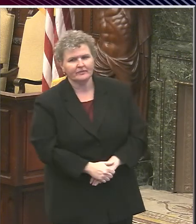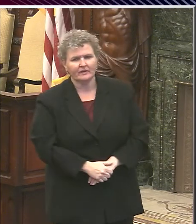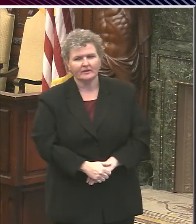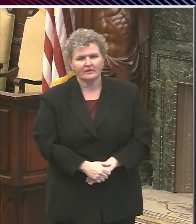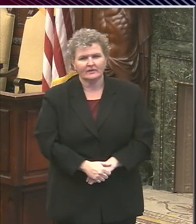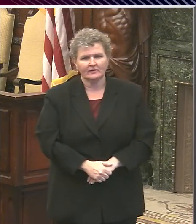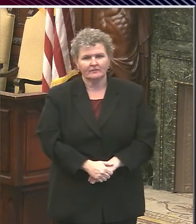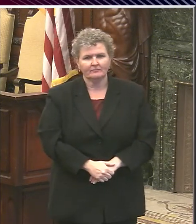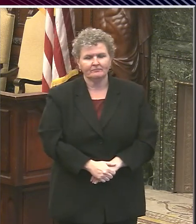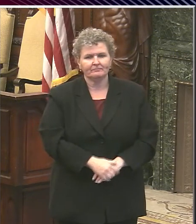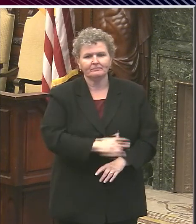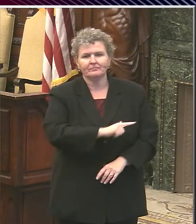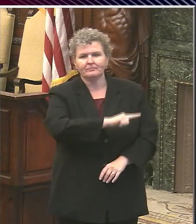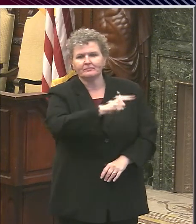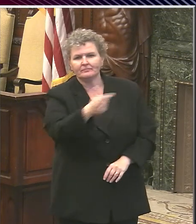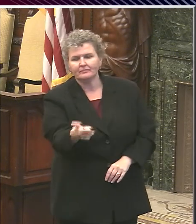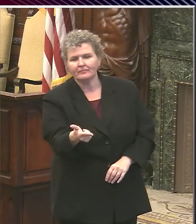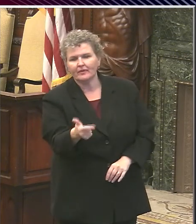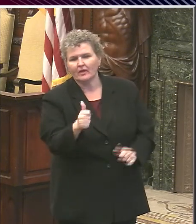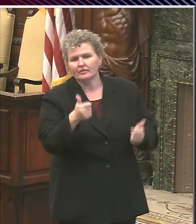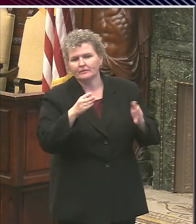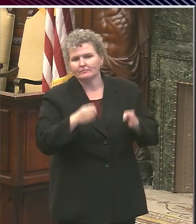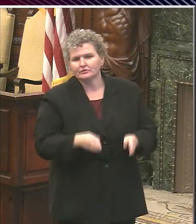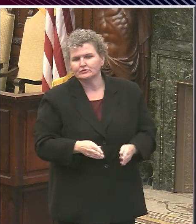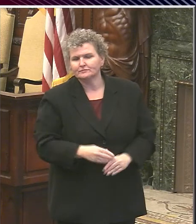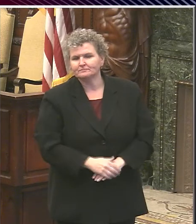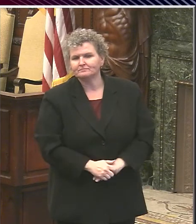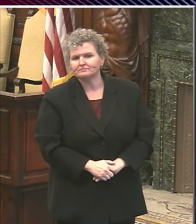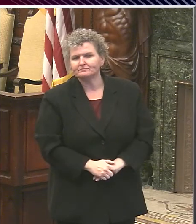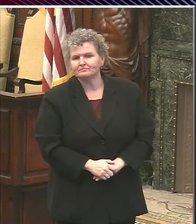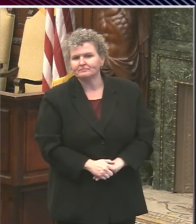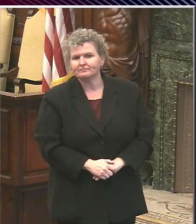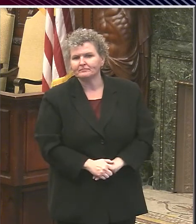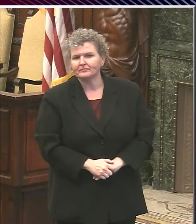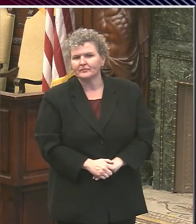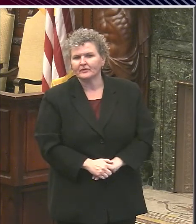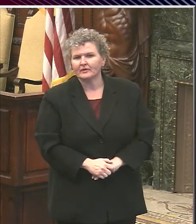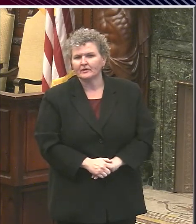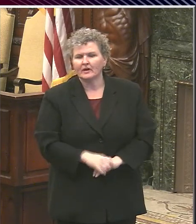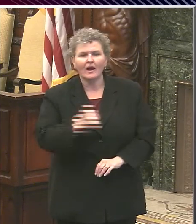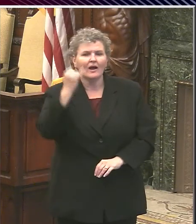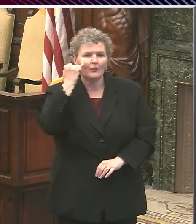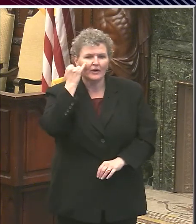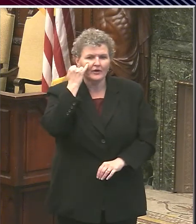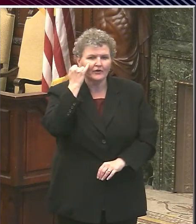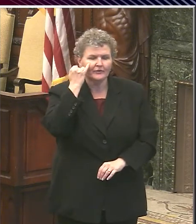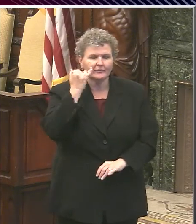We're going back to Laura McChrystal of the Inquirer.